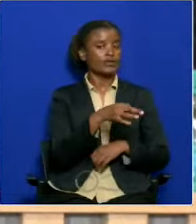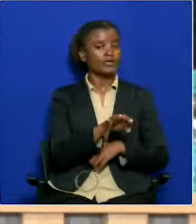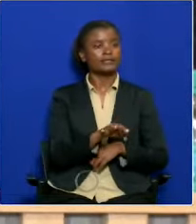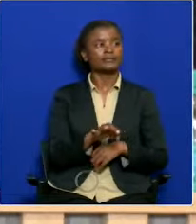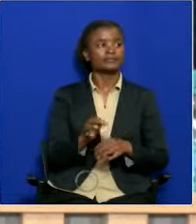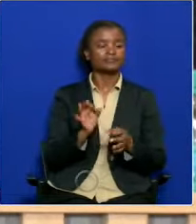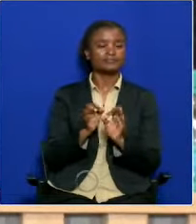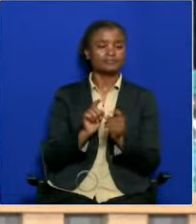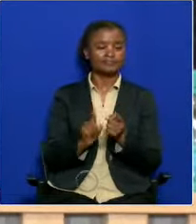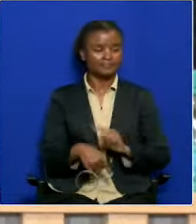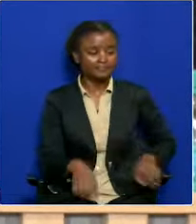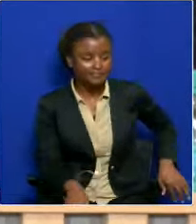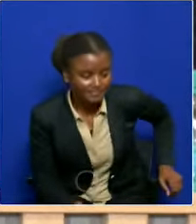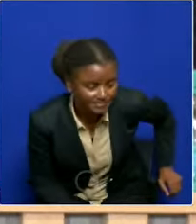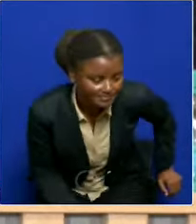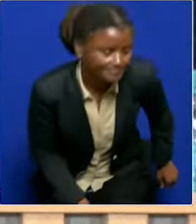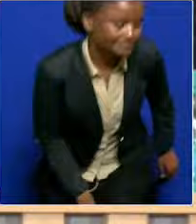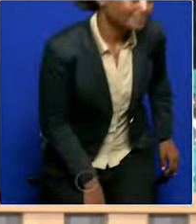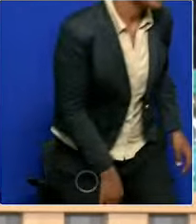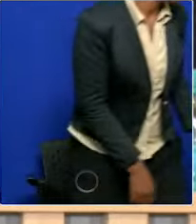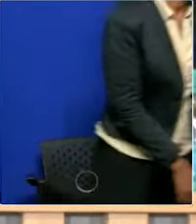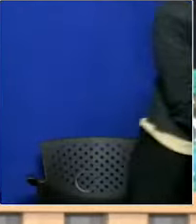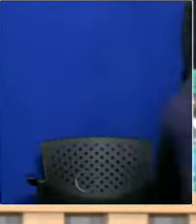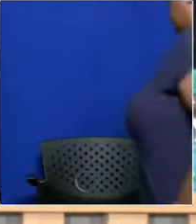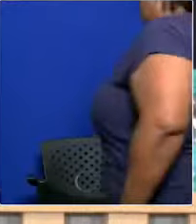paragraph 87 in particular.